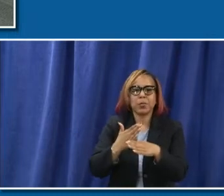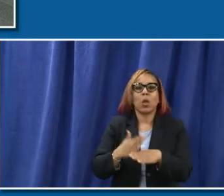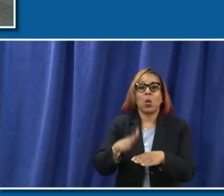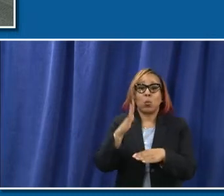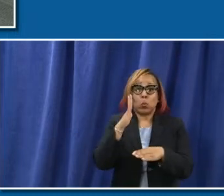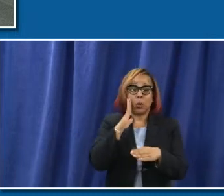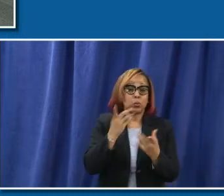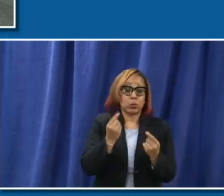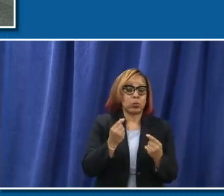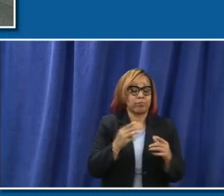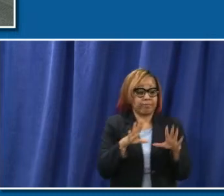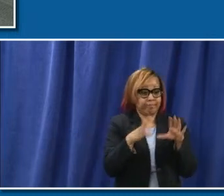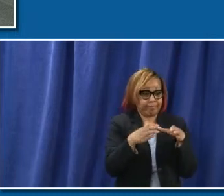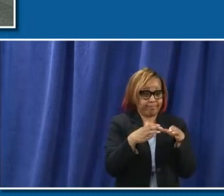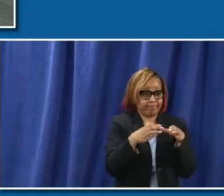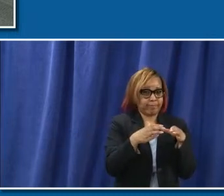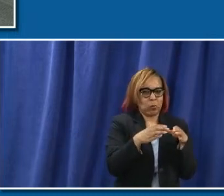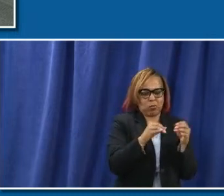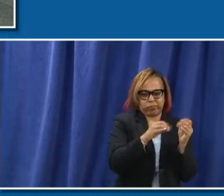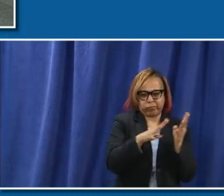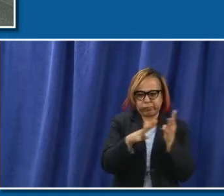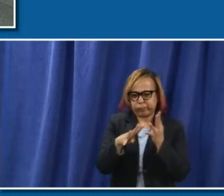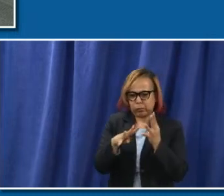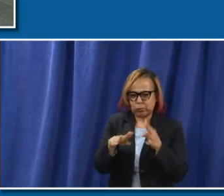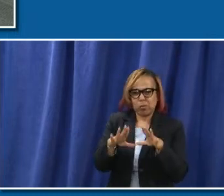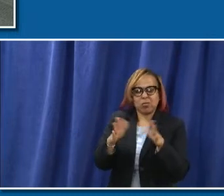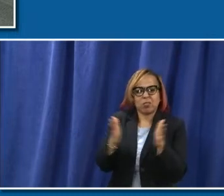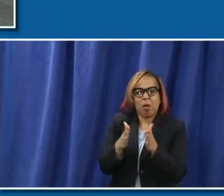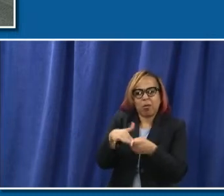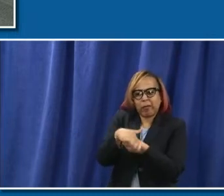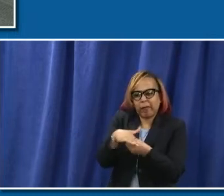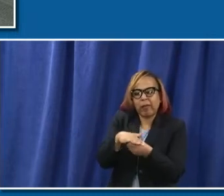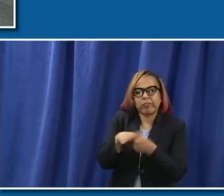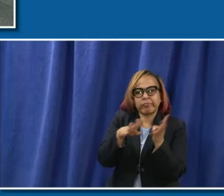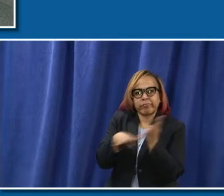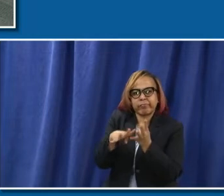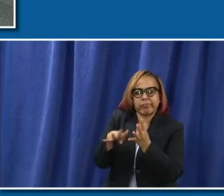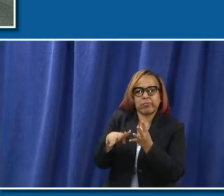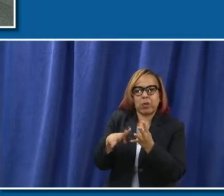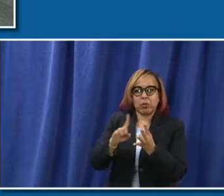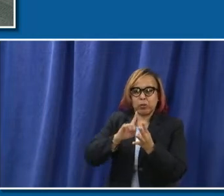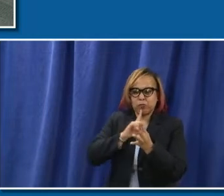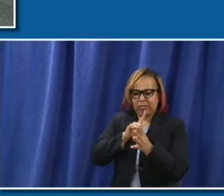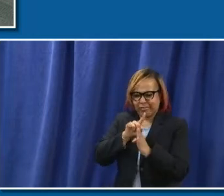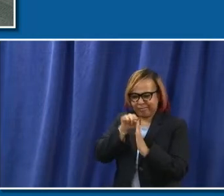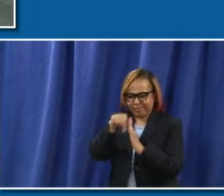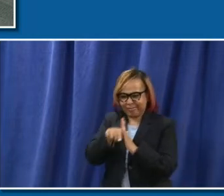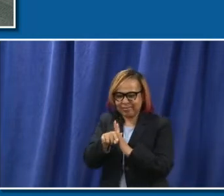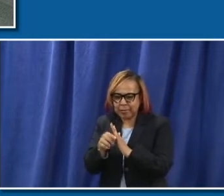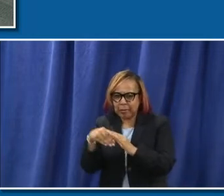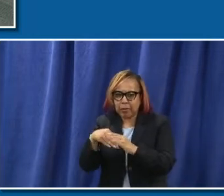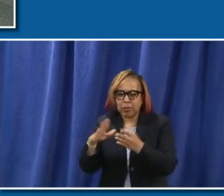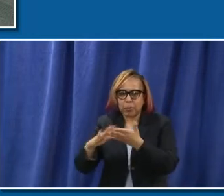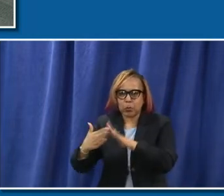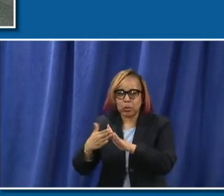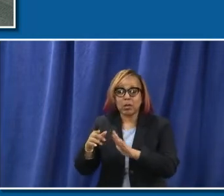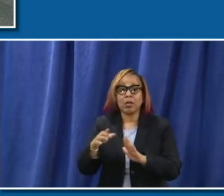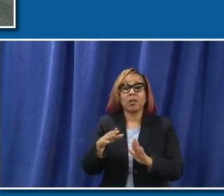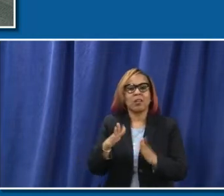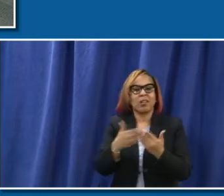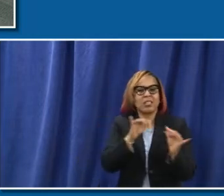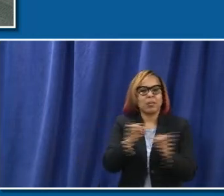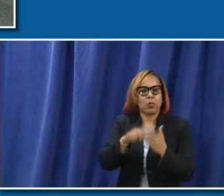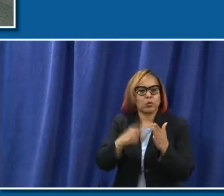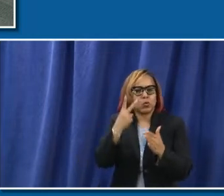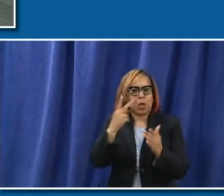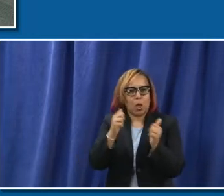migrate into smaller points of dispensing locations that get down really deep into the community. So very similar to what